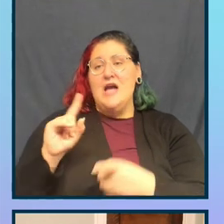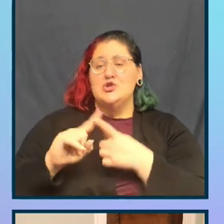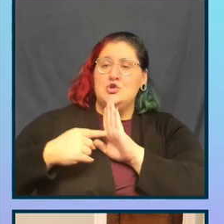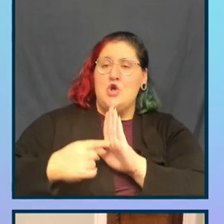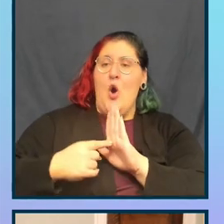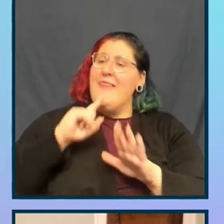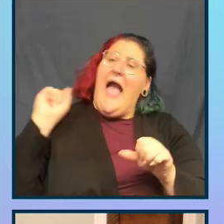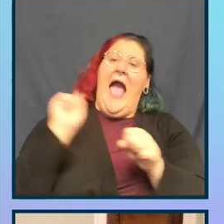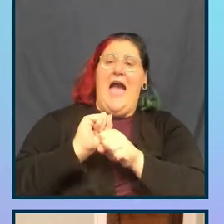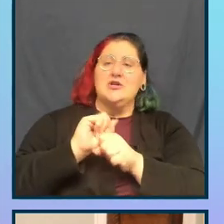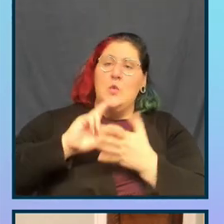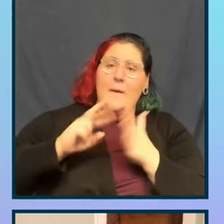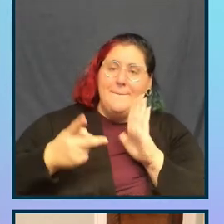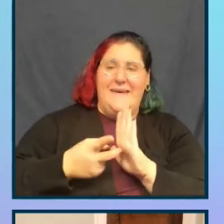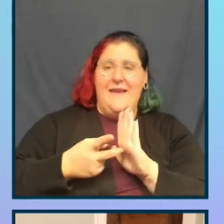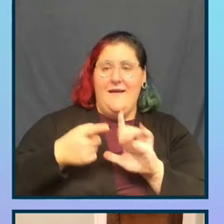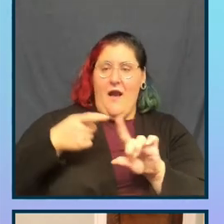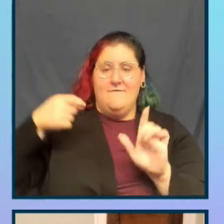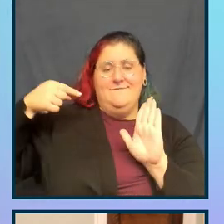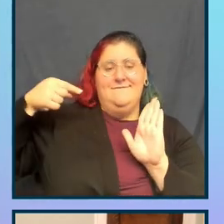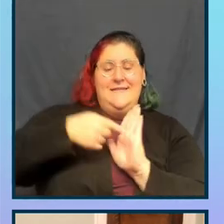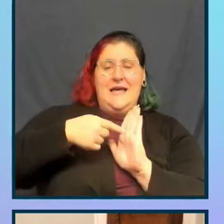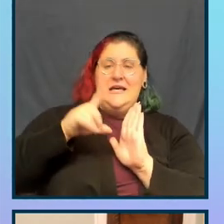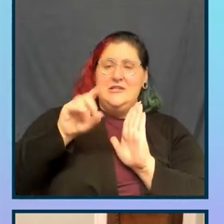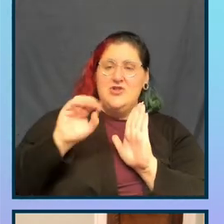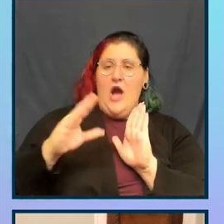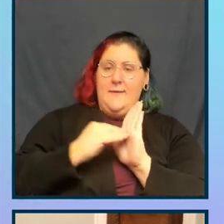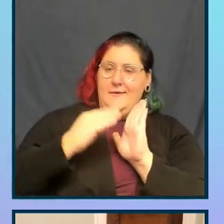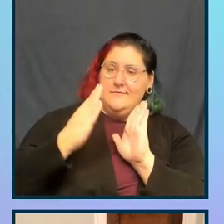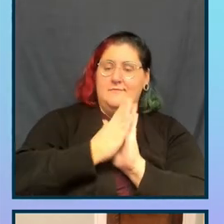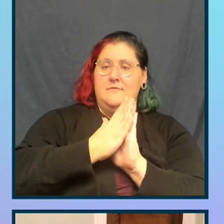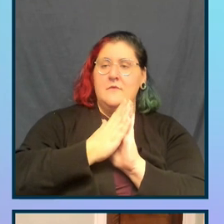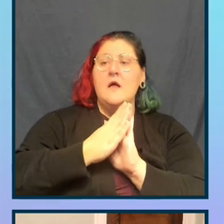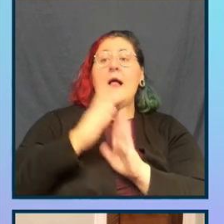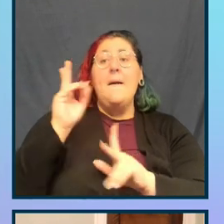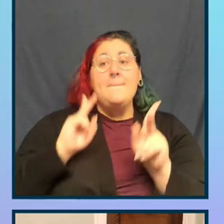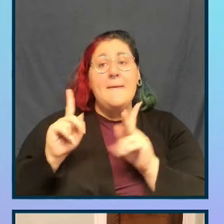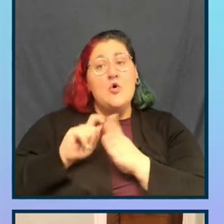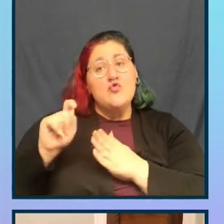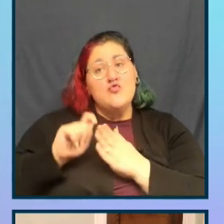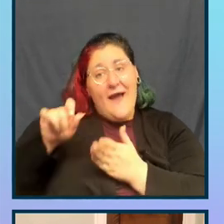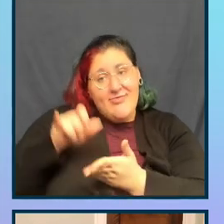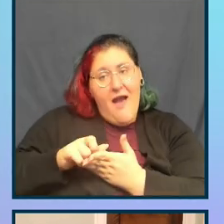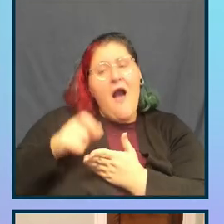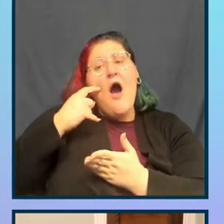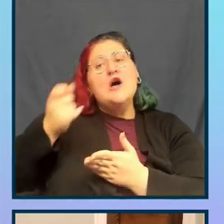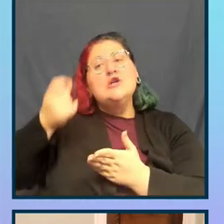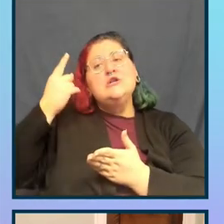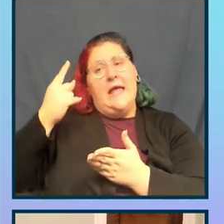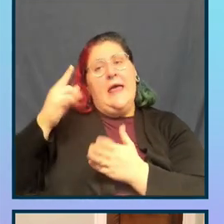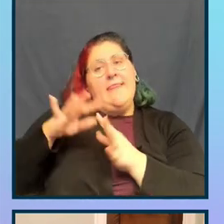Developers that write semantic HTML understand the language. They have read the HTML spec. They understand